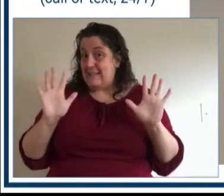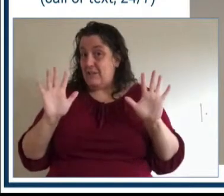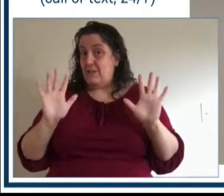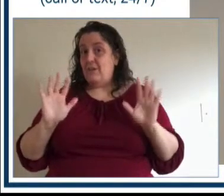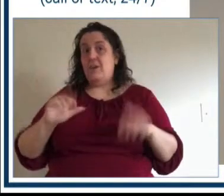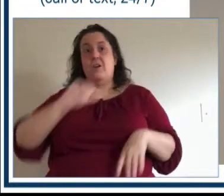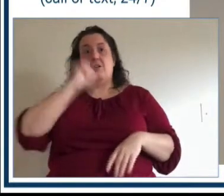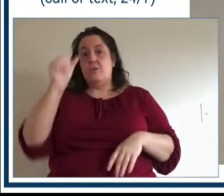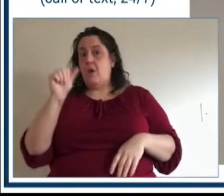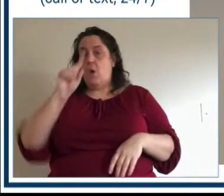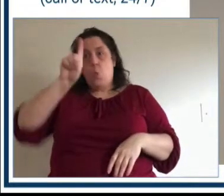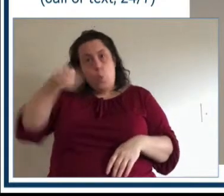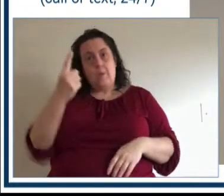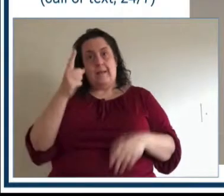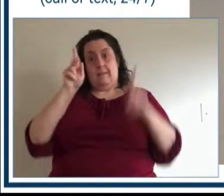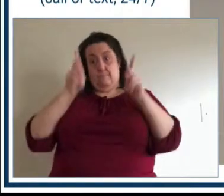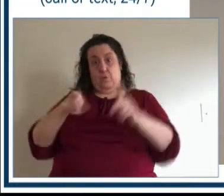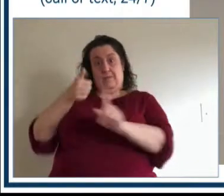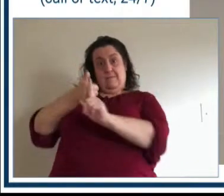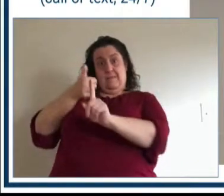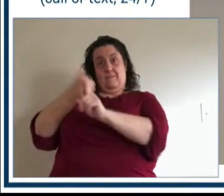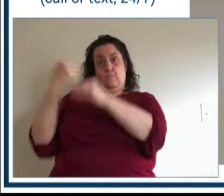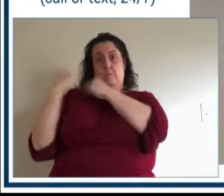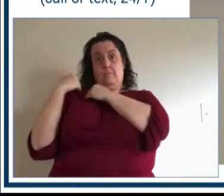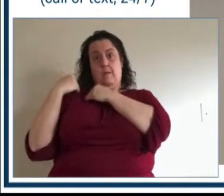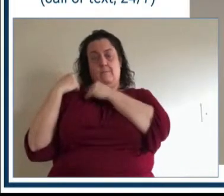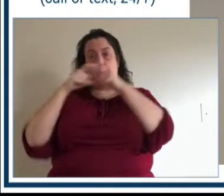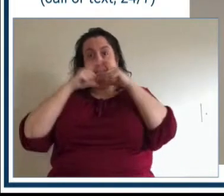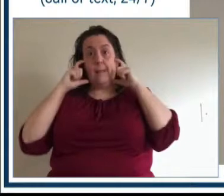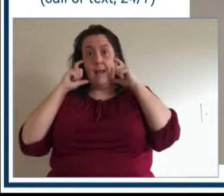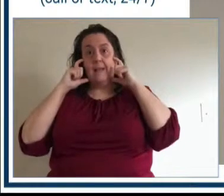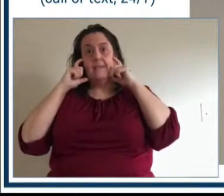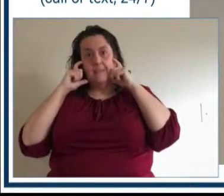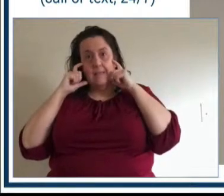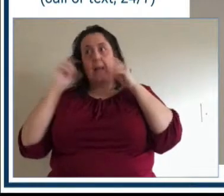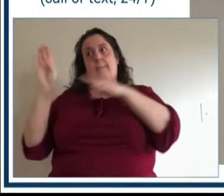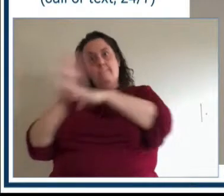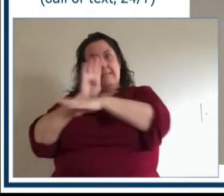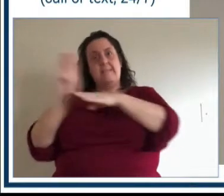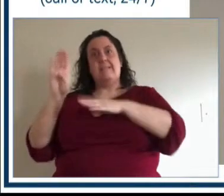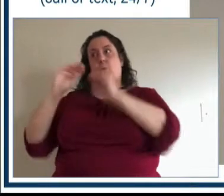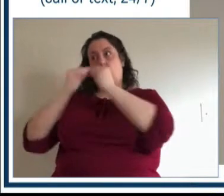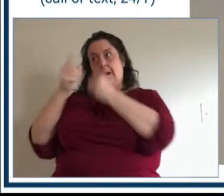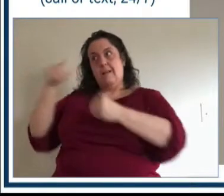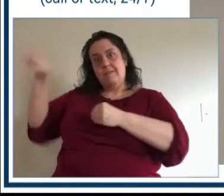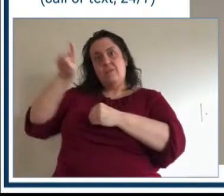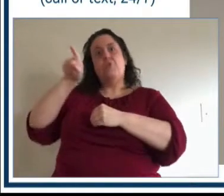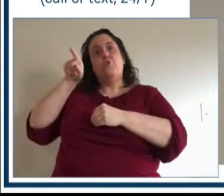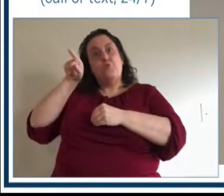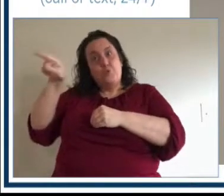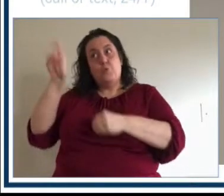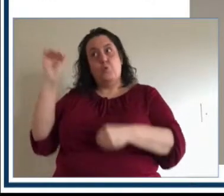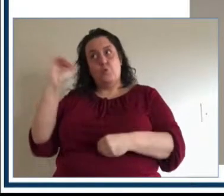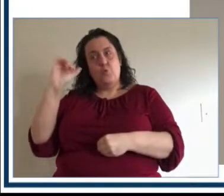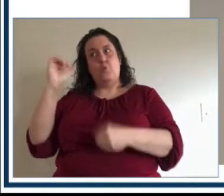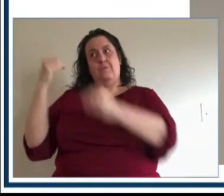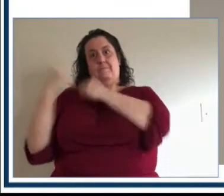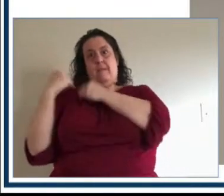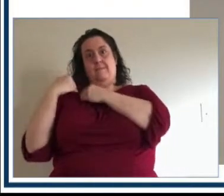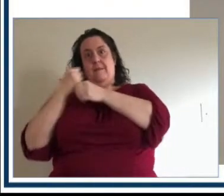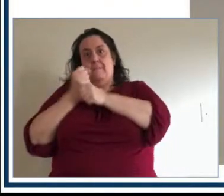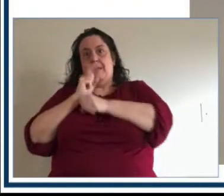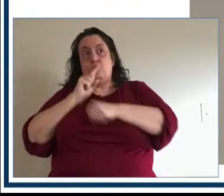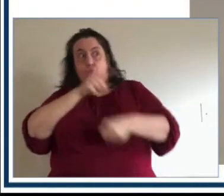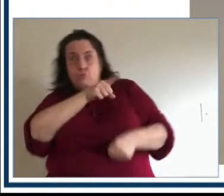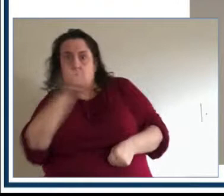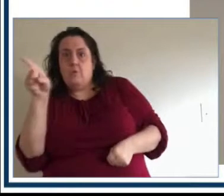mask, but also that businesses and organizations will clearly be identified as having the responsibility for ensuring masks are worn